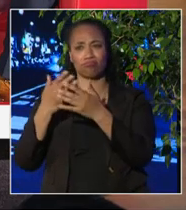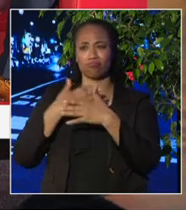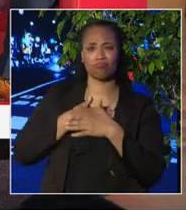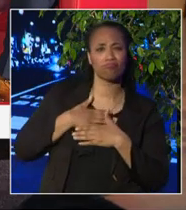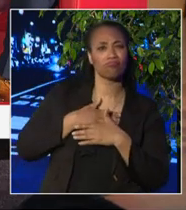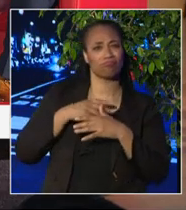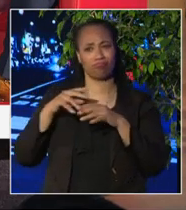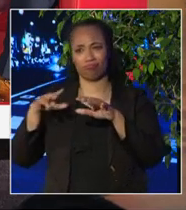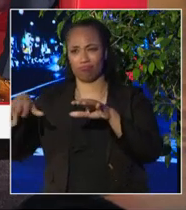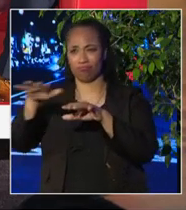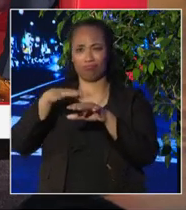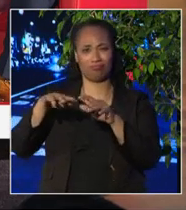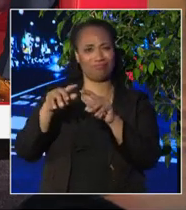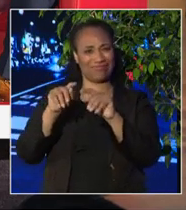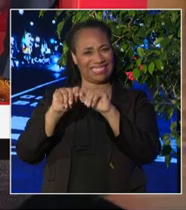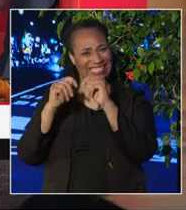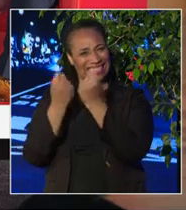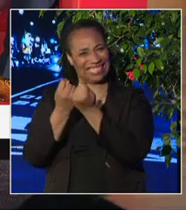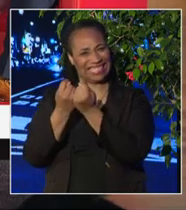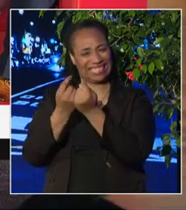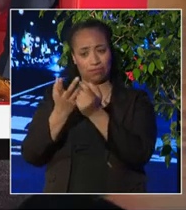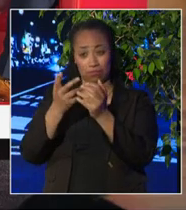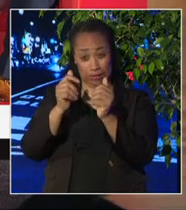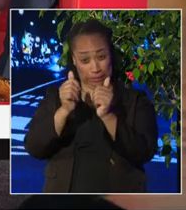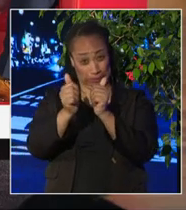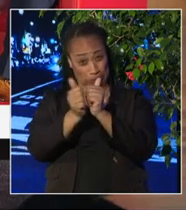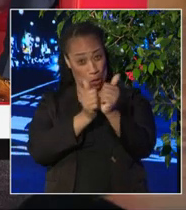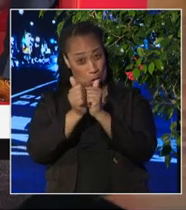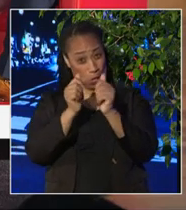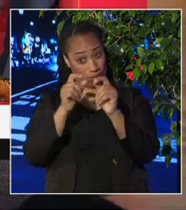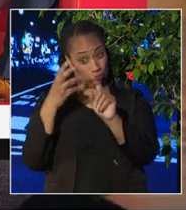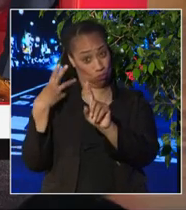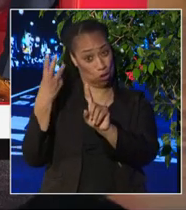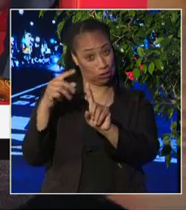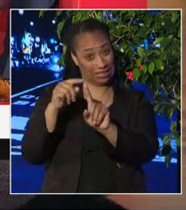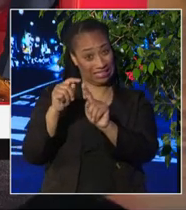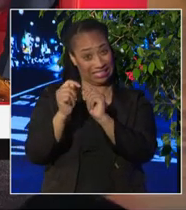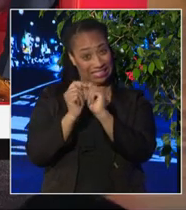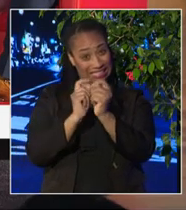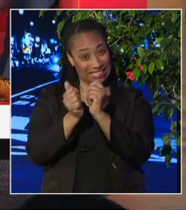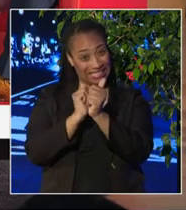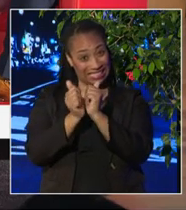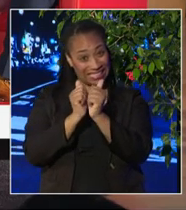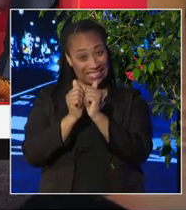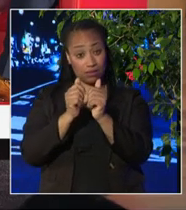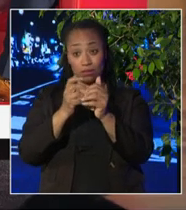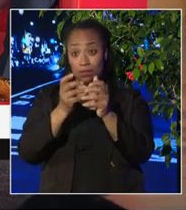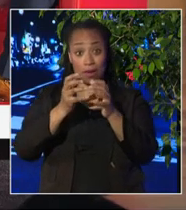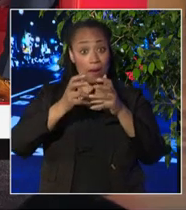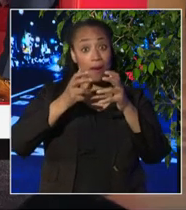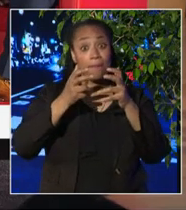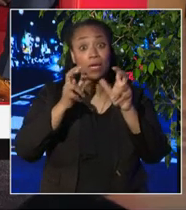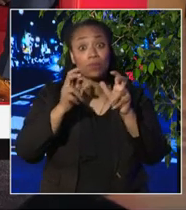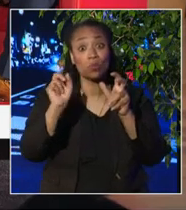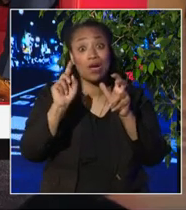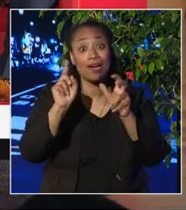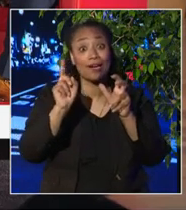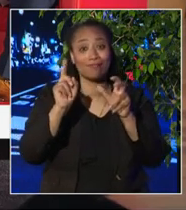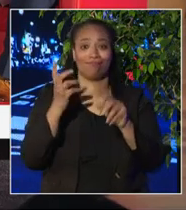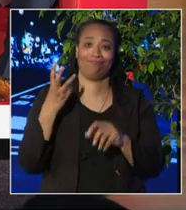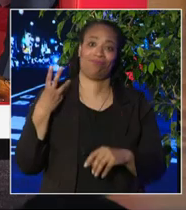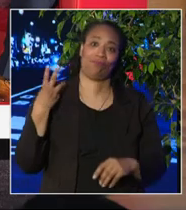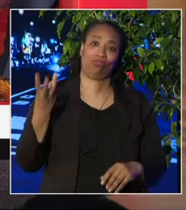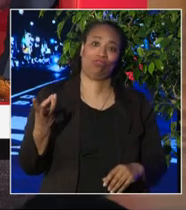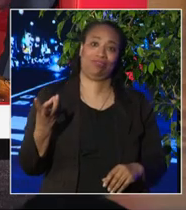and everybody knows, I think Washington sports teams should play in Washington. Right. And not only that, they've been very successful